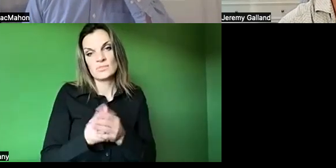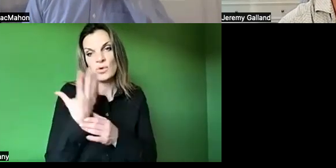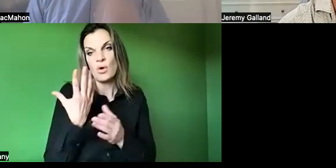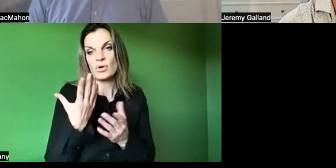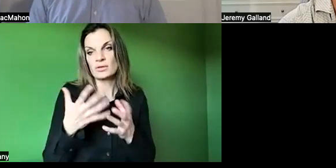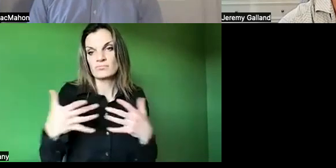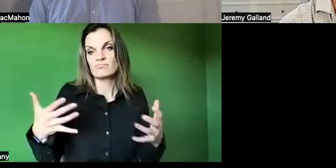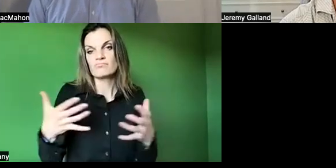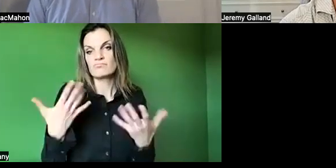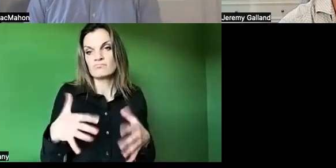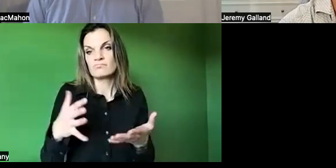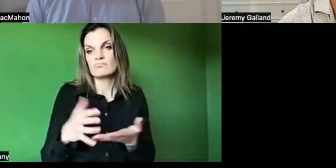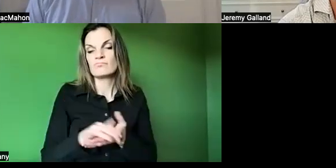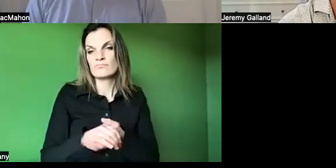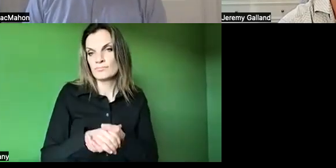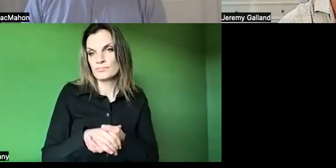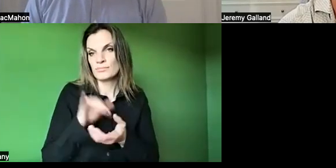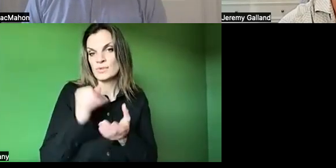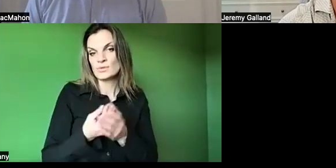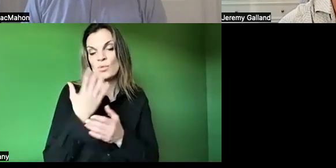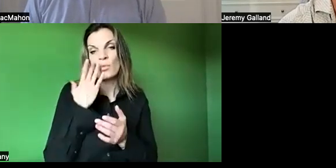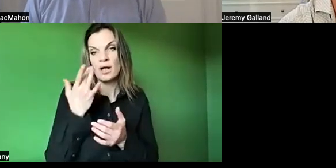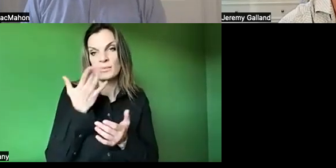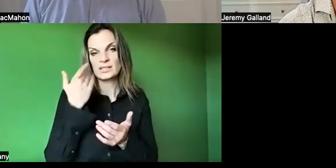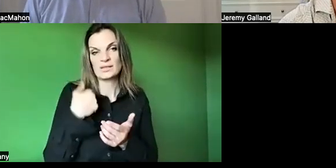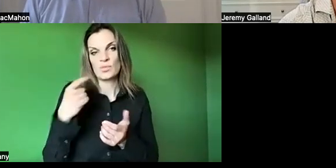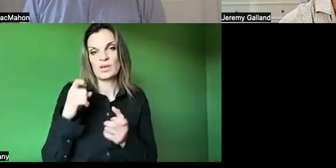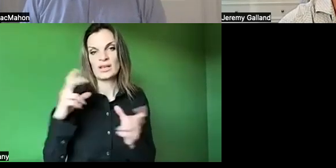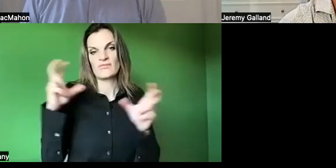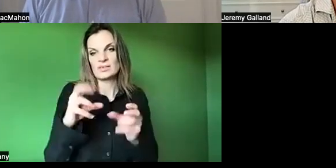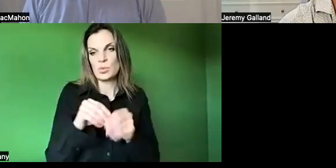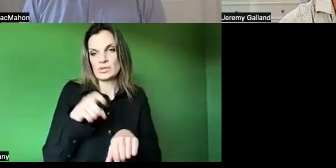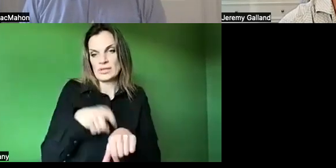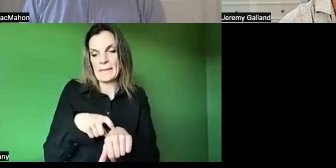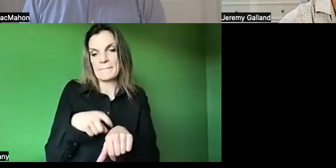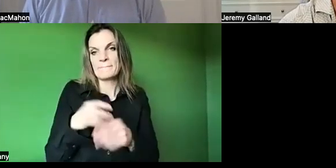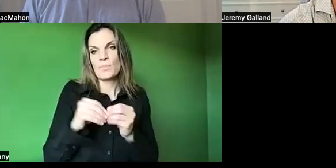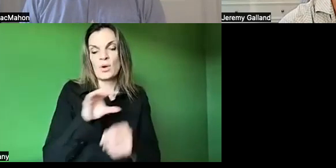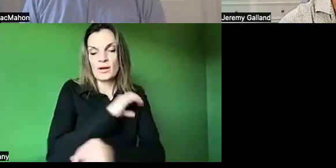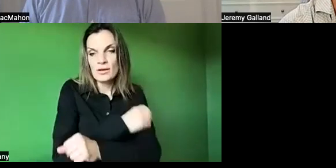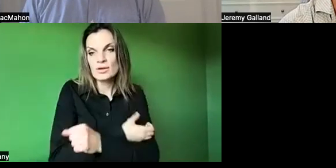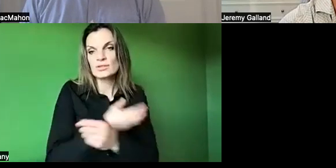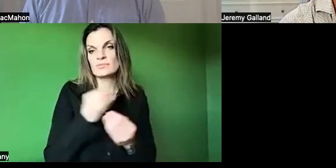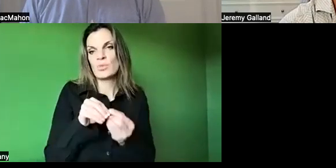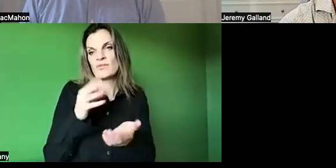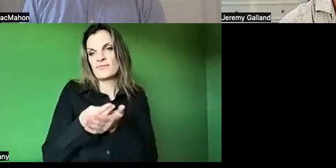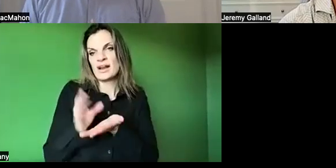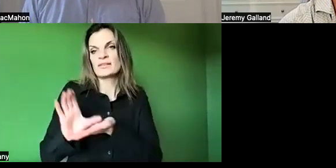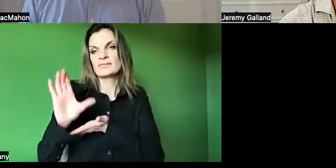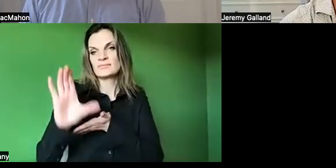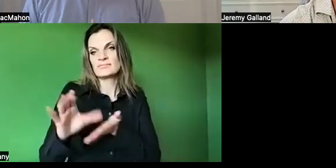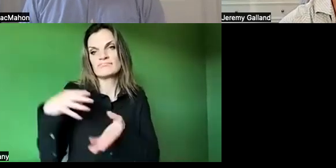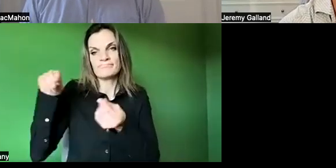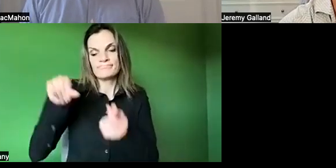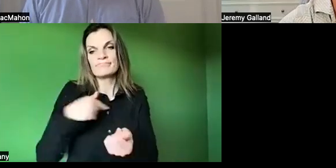growing because it's an area that we needed to invest more time in, more energy in, and more finance in. So we